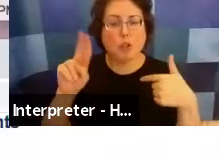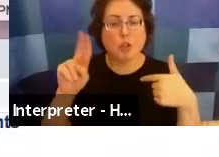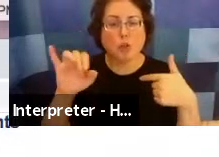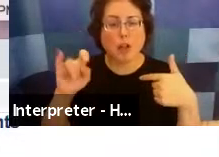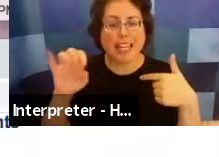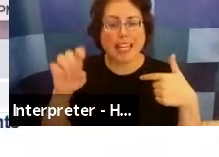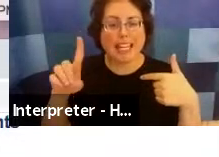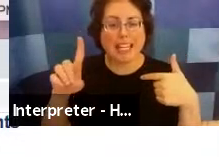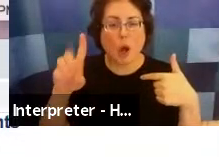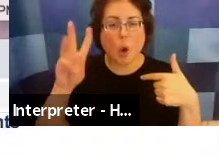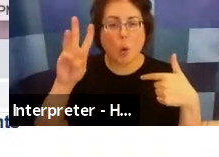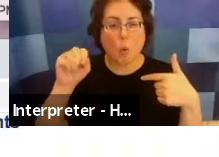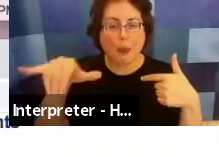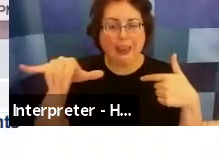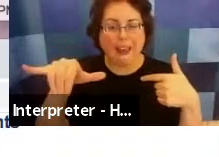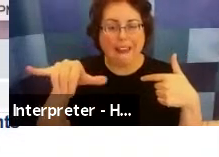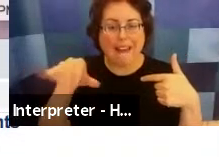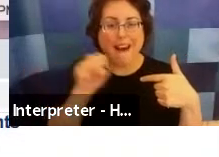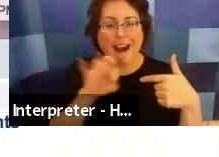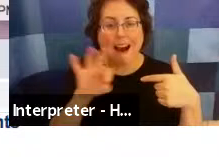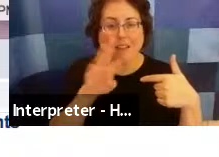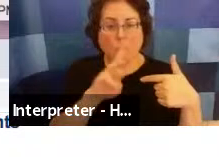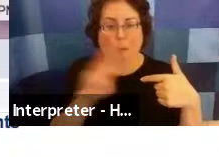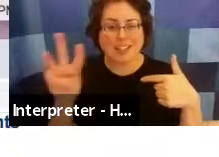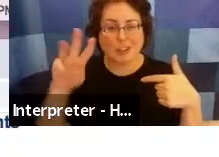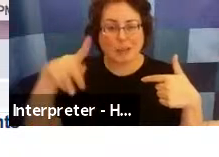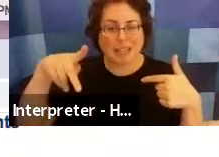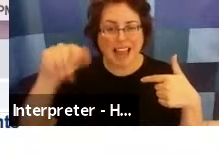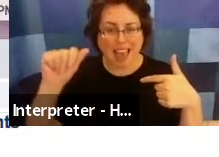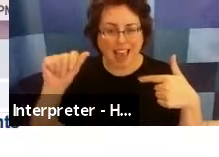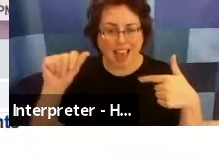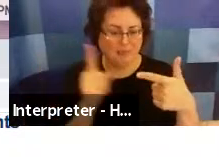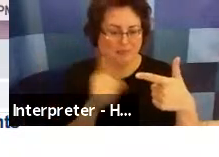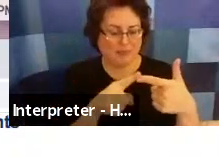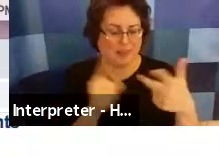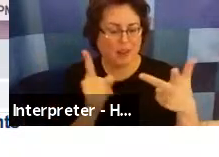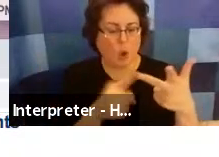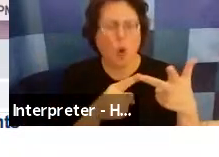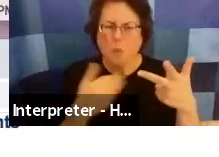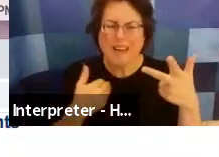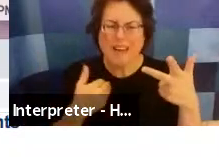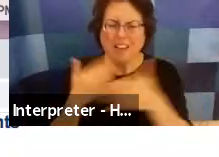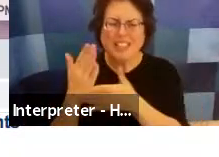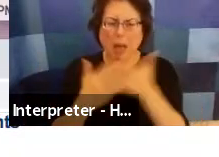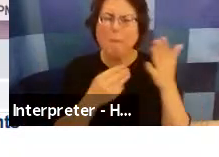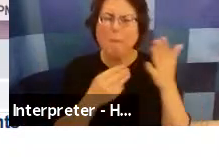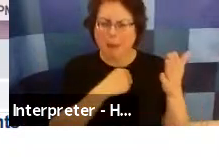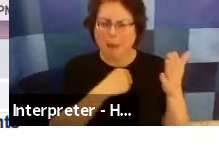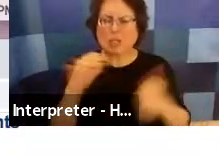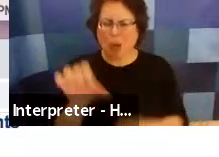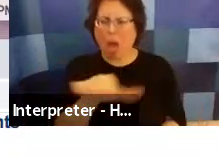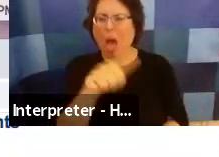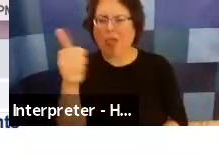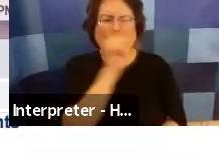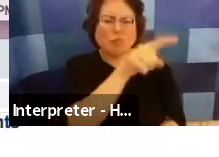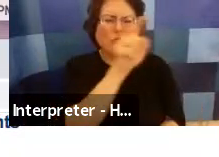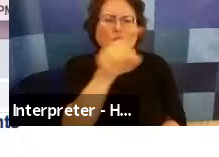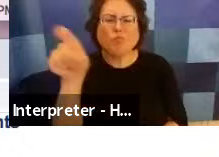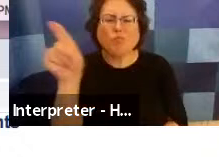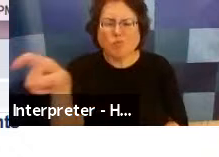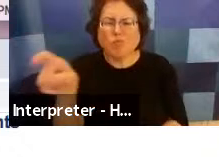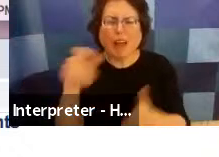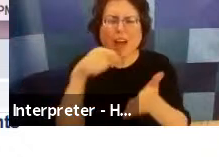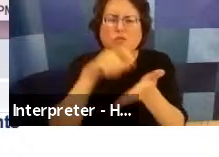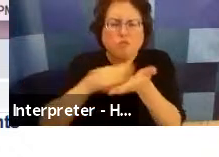And we have some other letters as well from our members. And friends to the